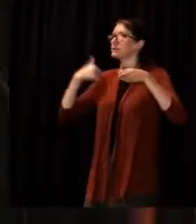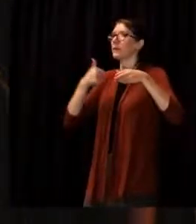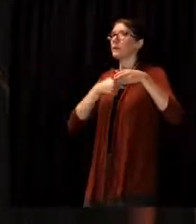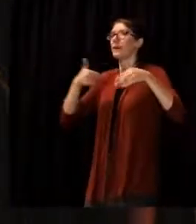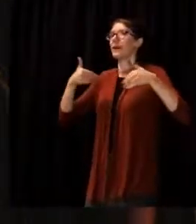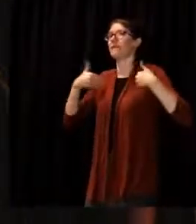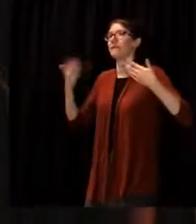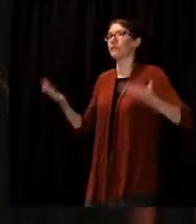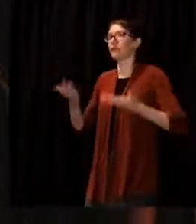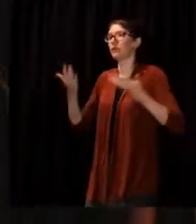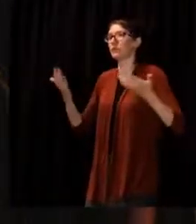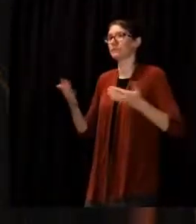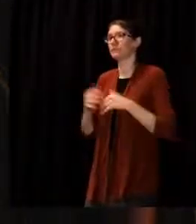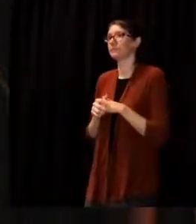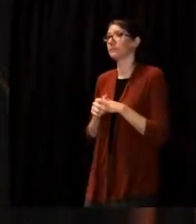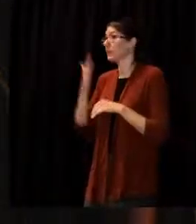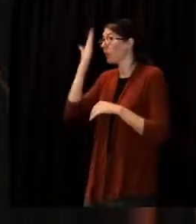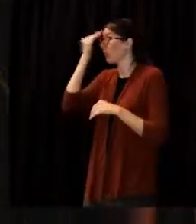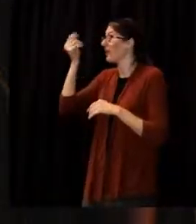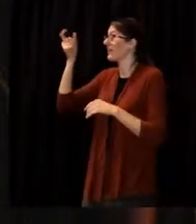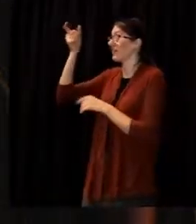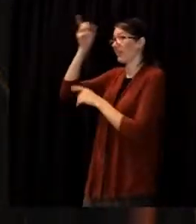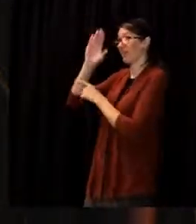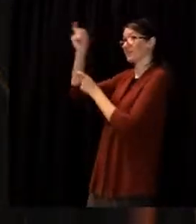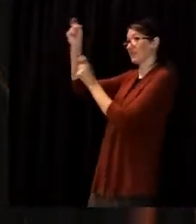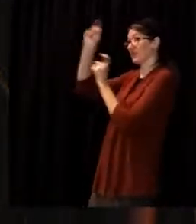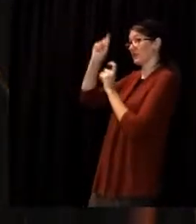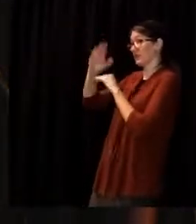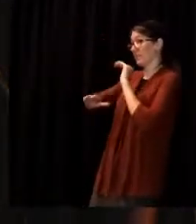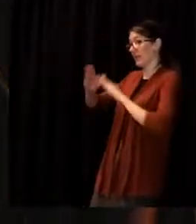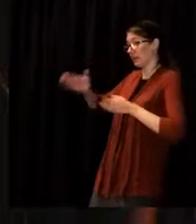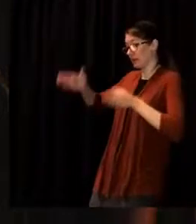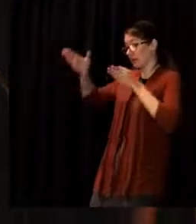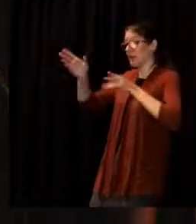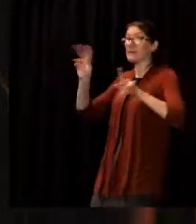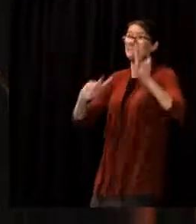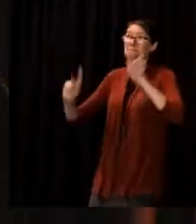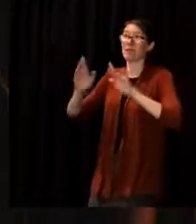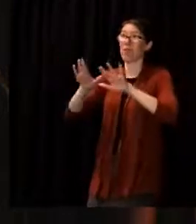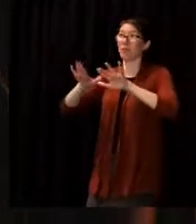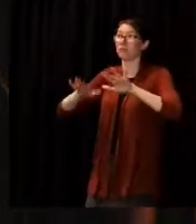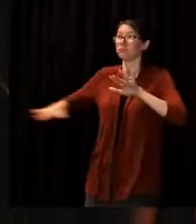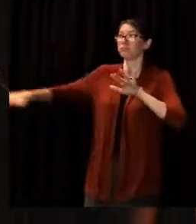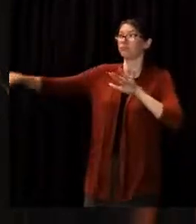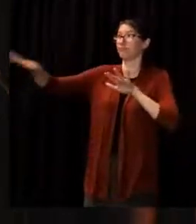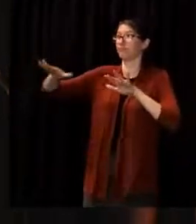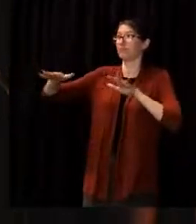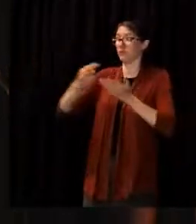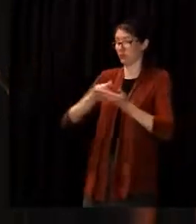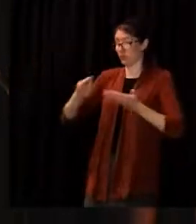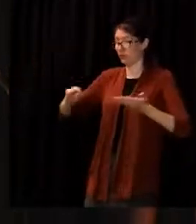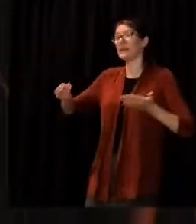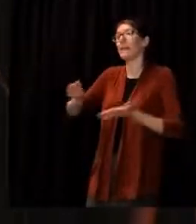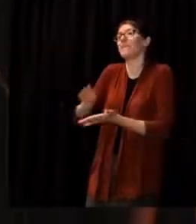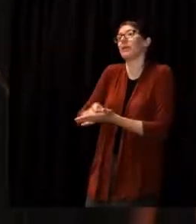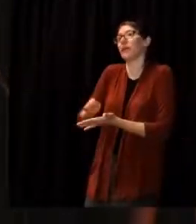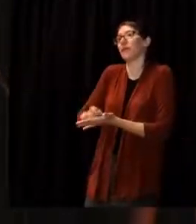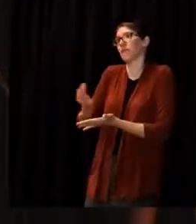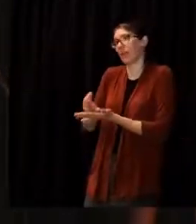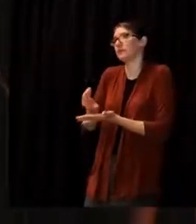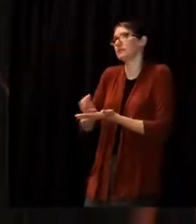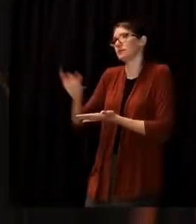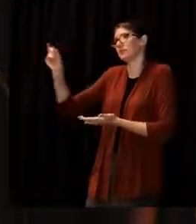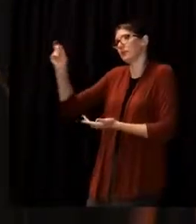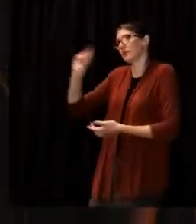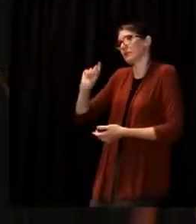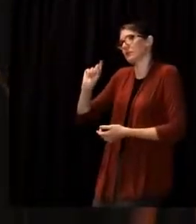our mission, because God's given us a building and people and resources, and God has given us money, finances as well. And